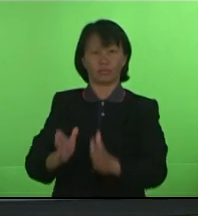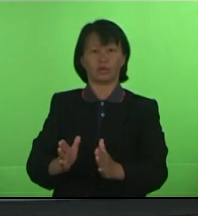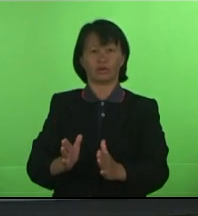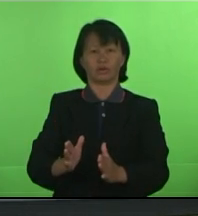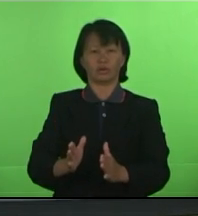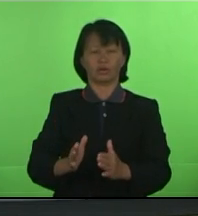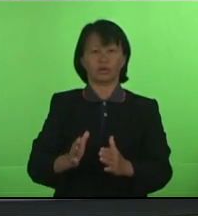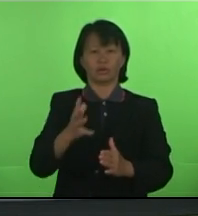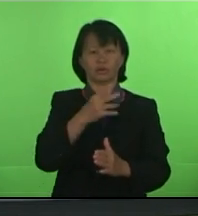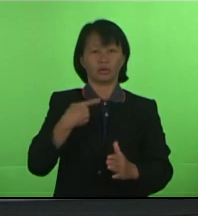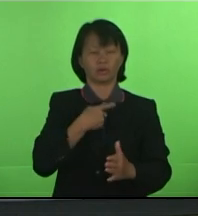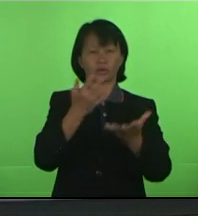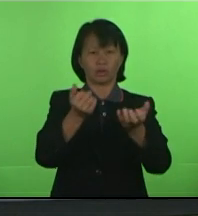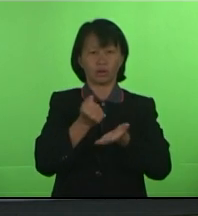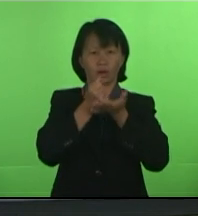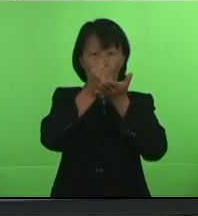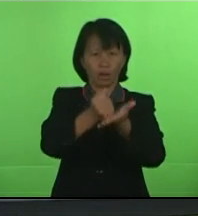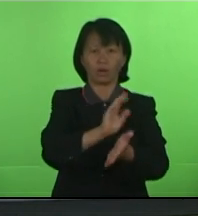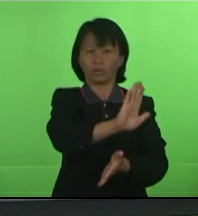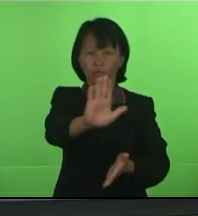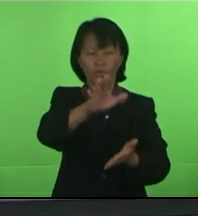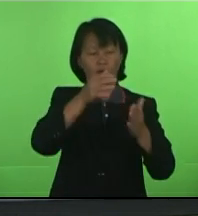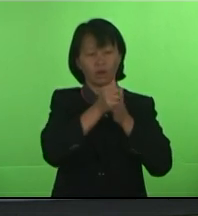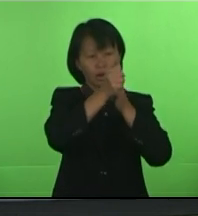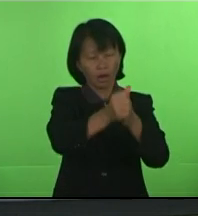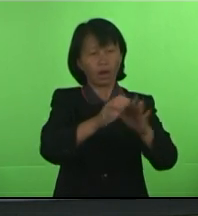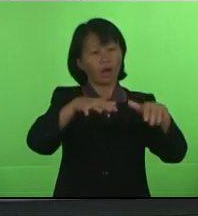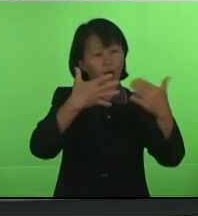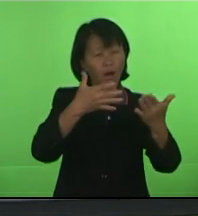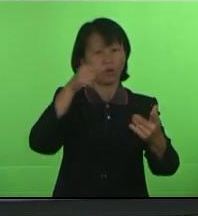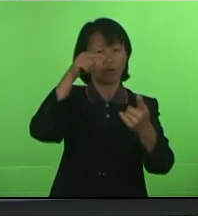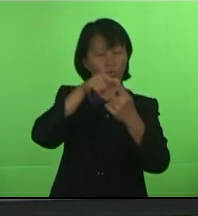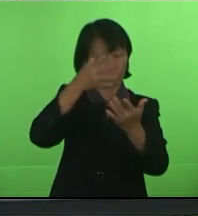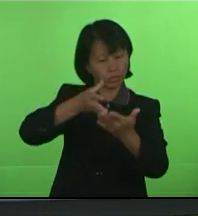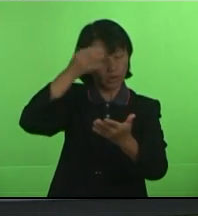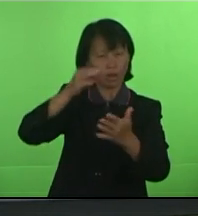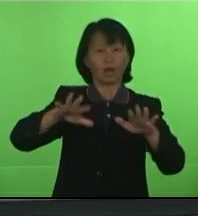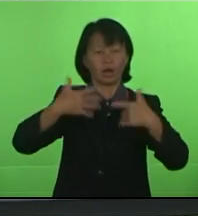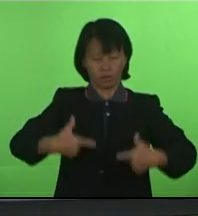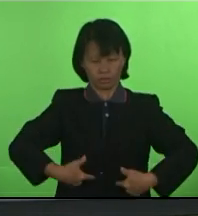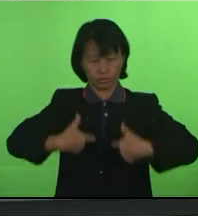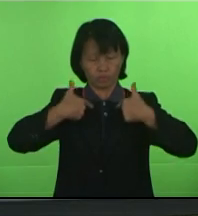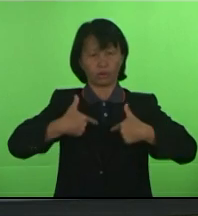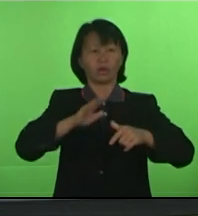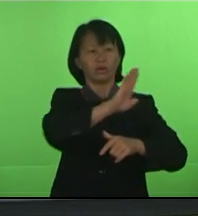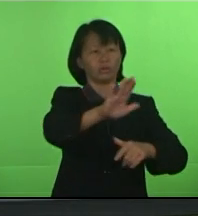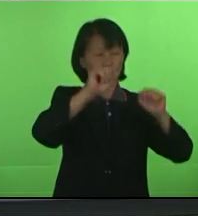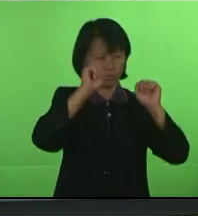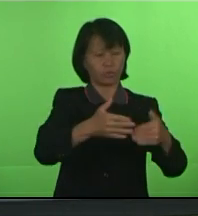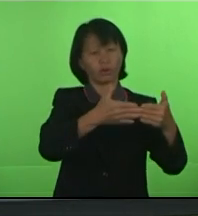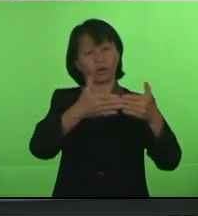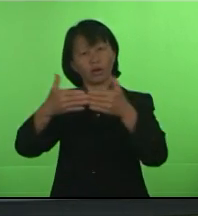we want to help you, guide you to learn how to learn, and eventually you can continue with